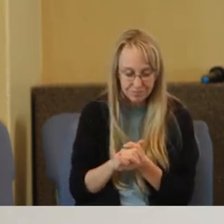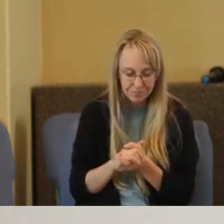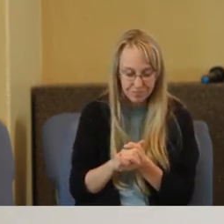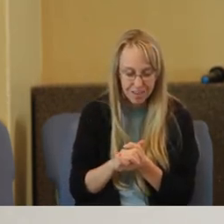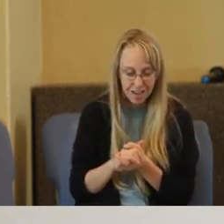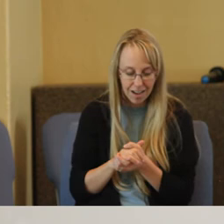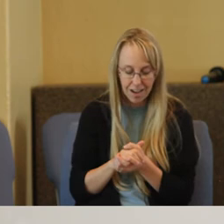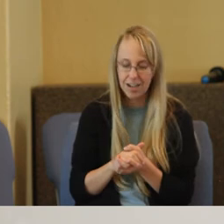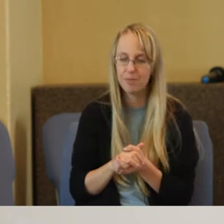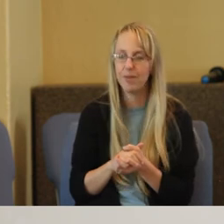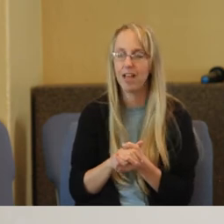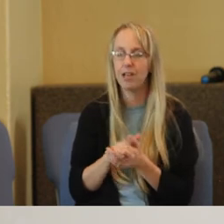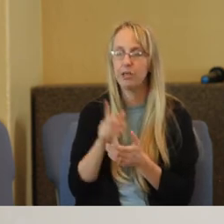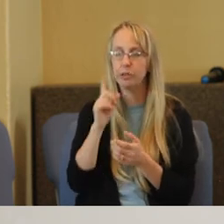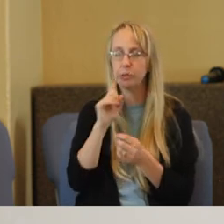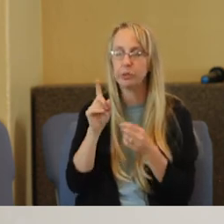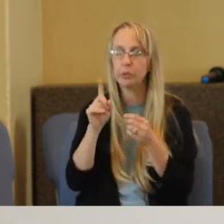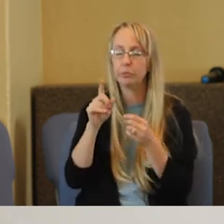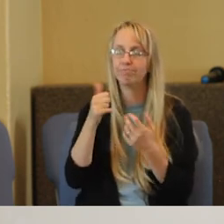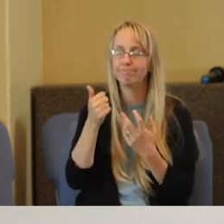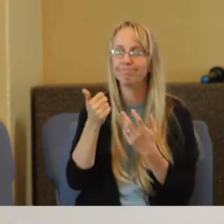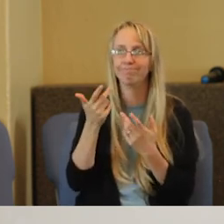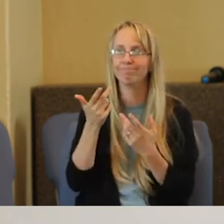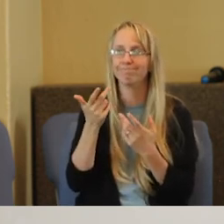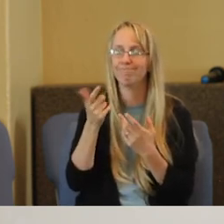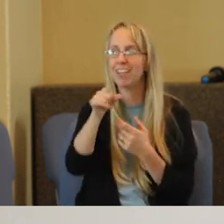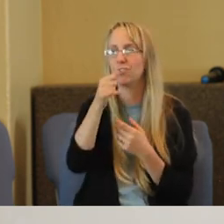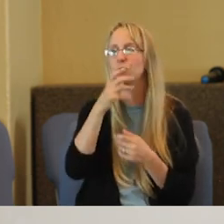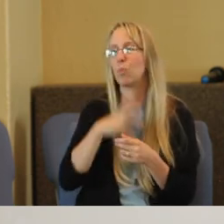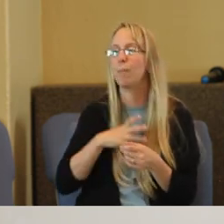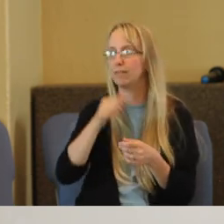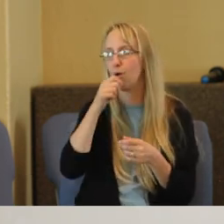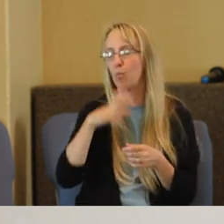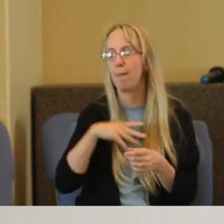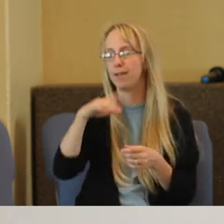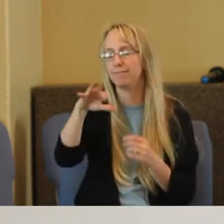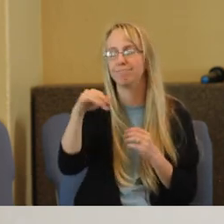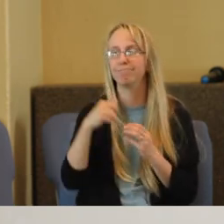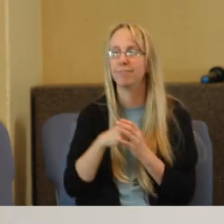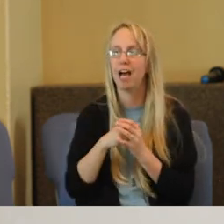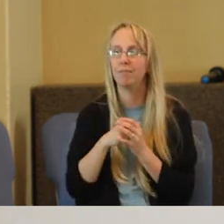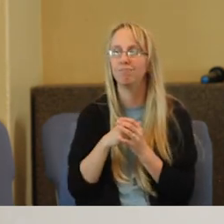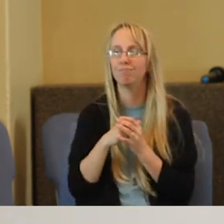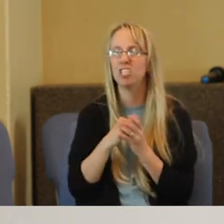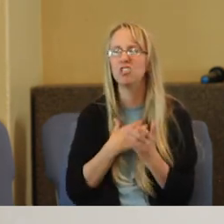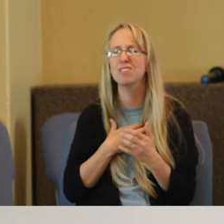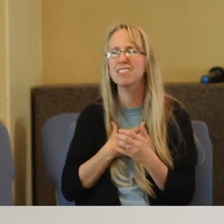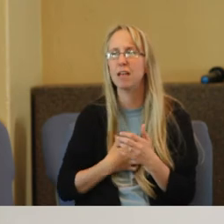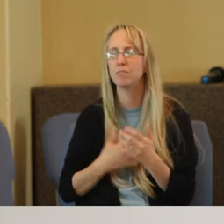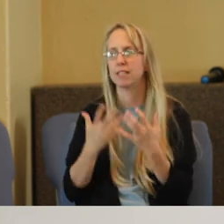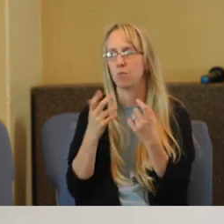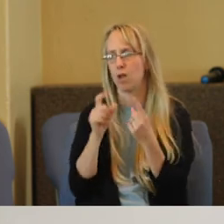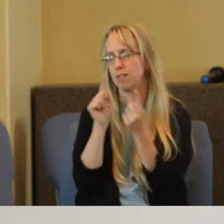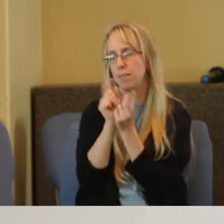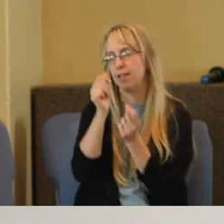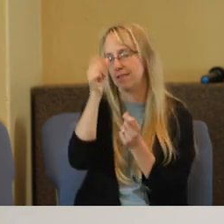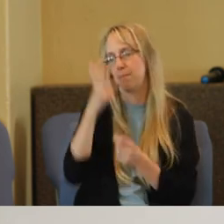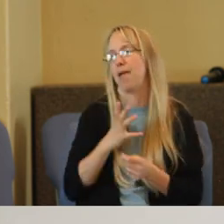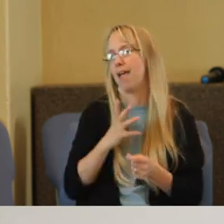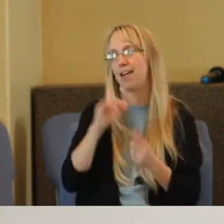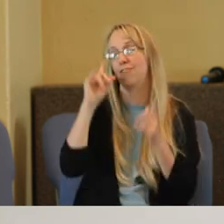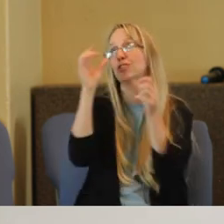come to us counseling, and like we have this one young lady right now, she just so desperately wants to meet the man of her dreams and get